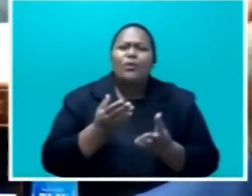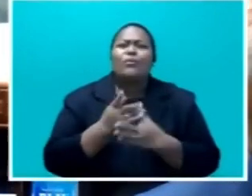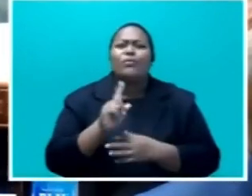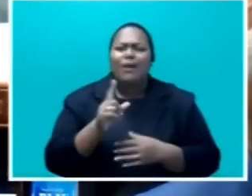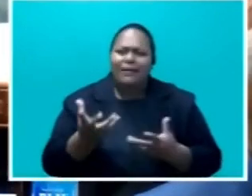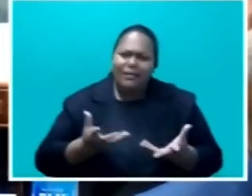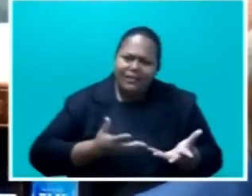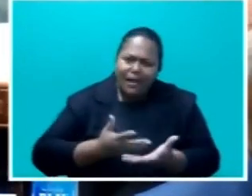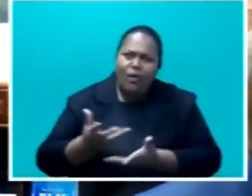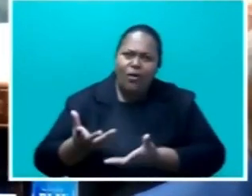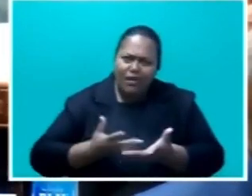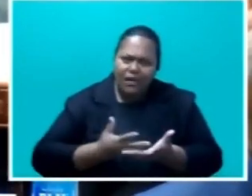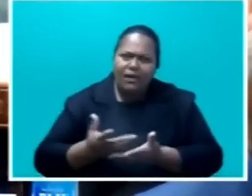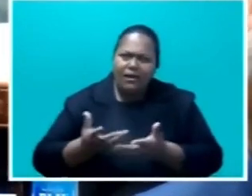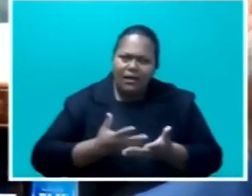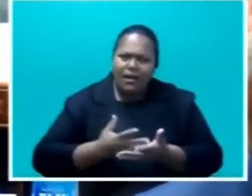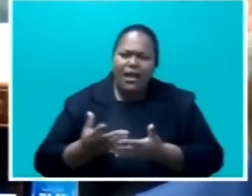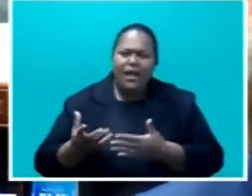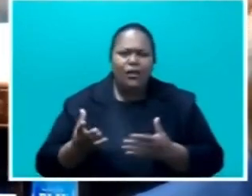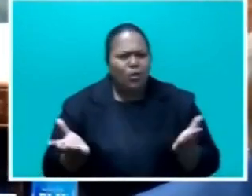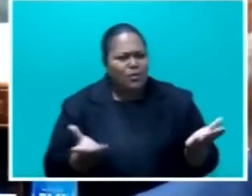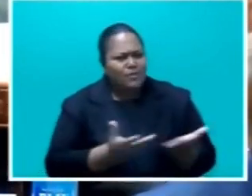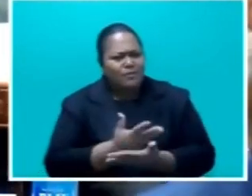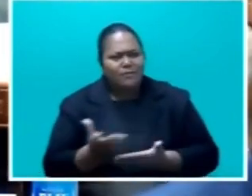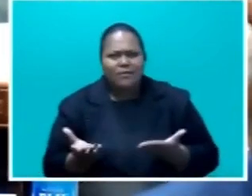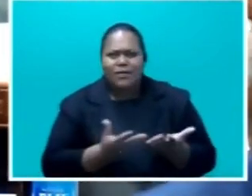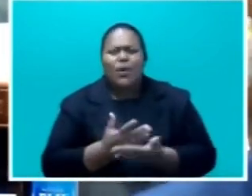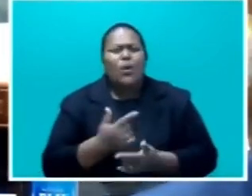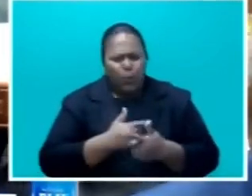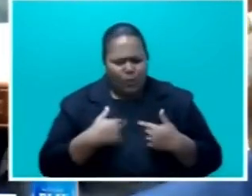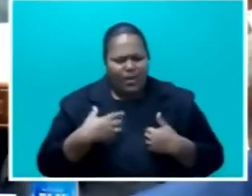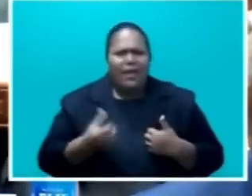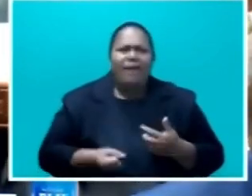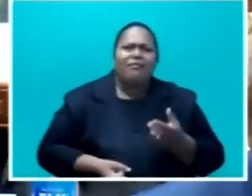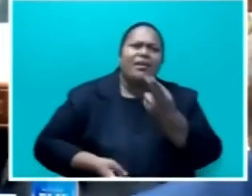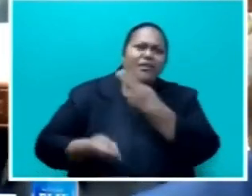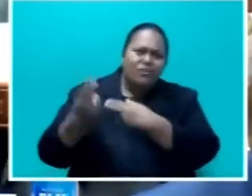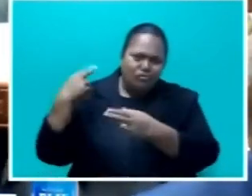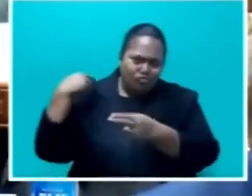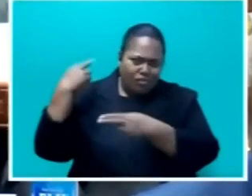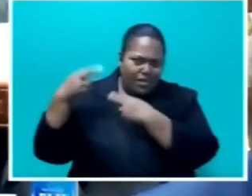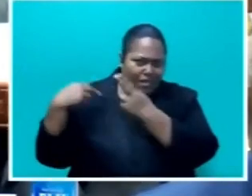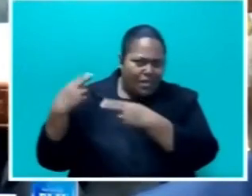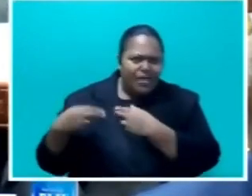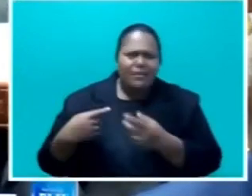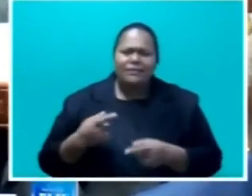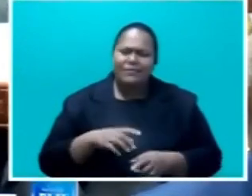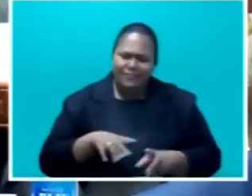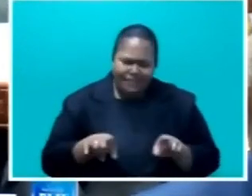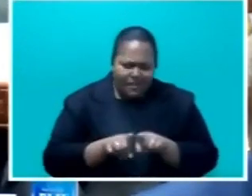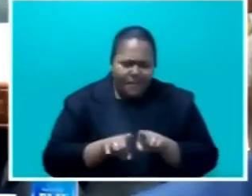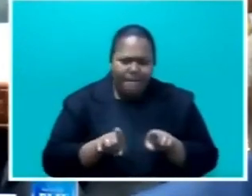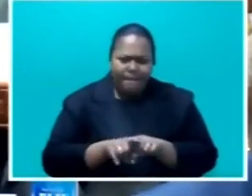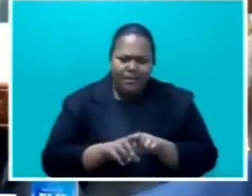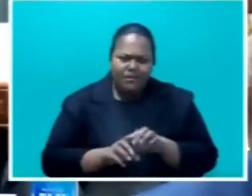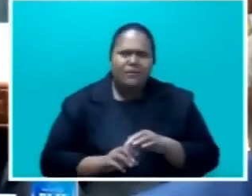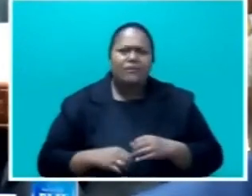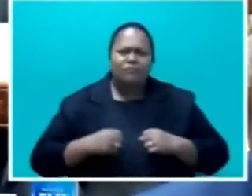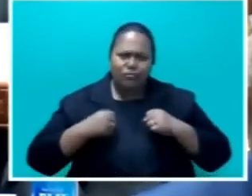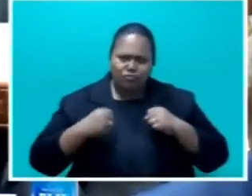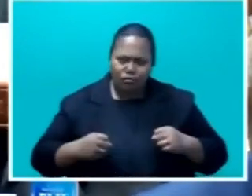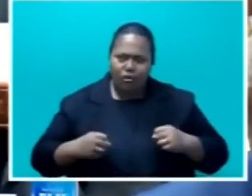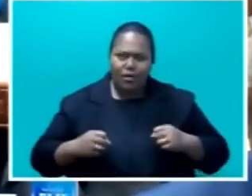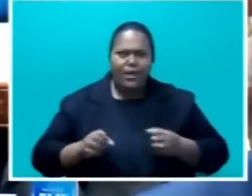consultation, Mr. Speaker, we've had a history of stability and